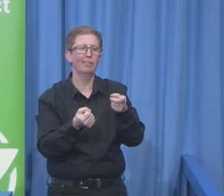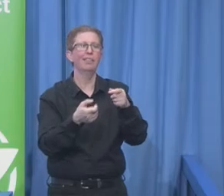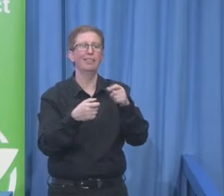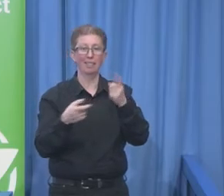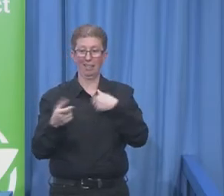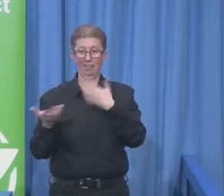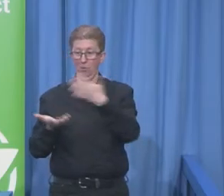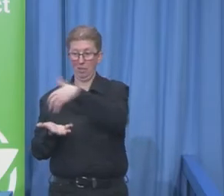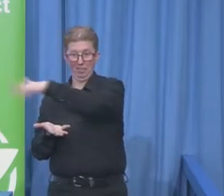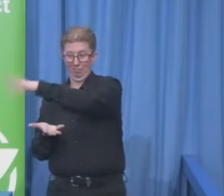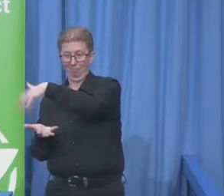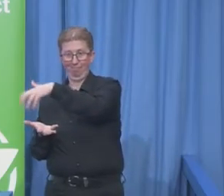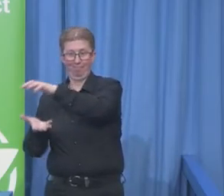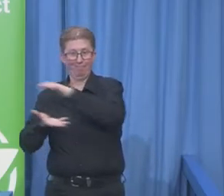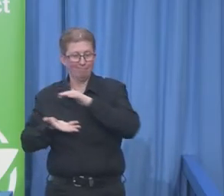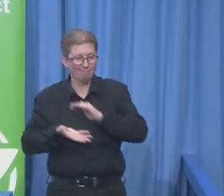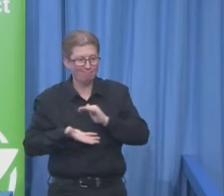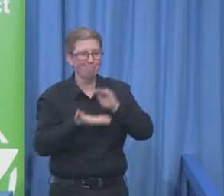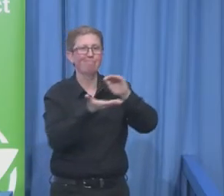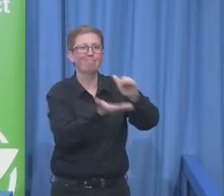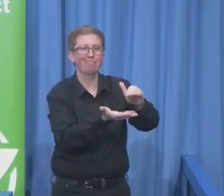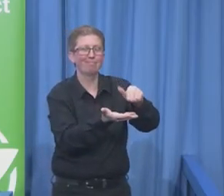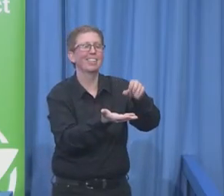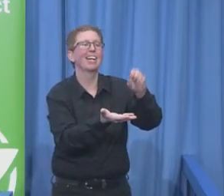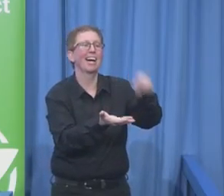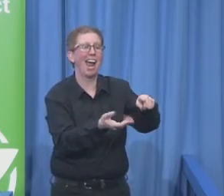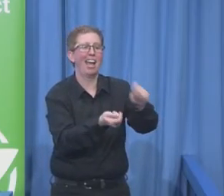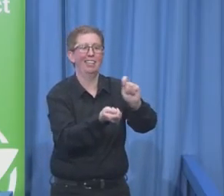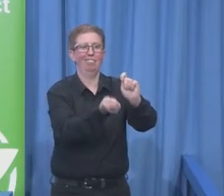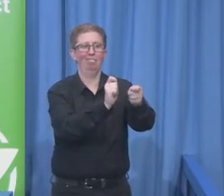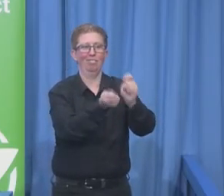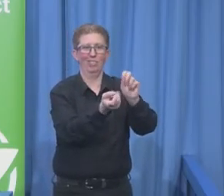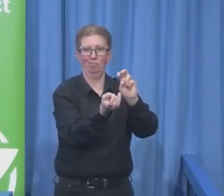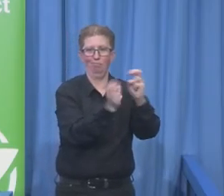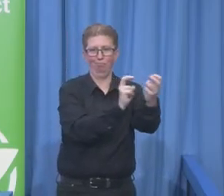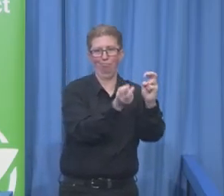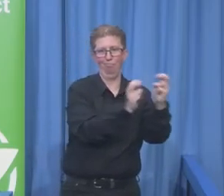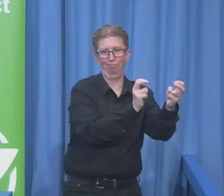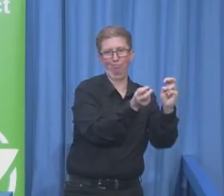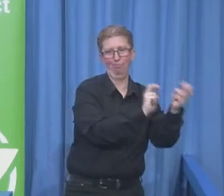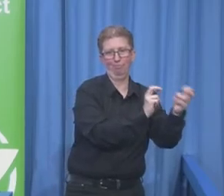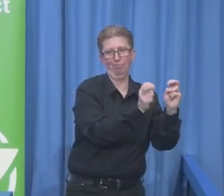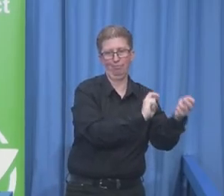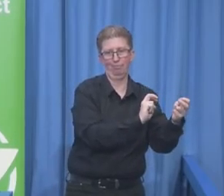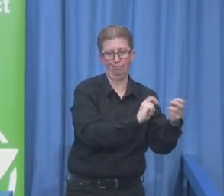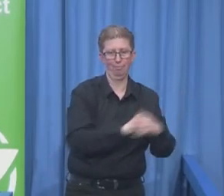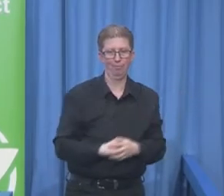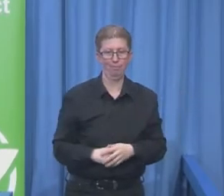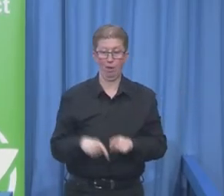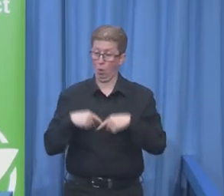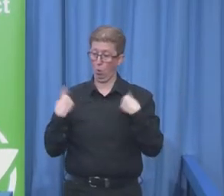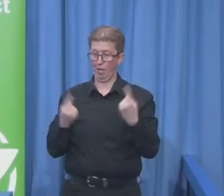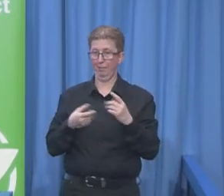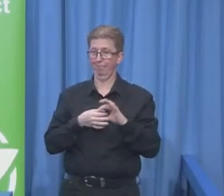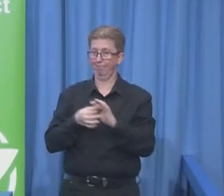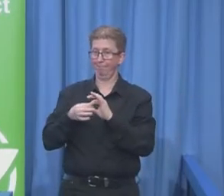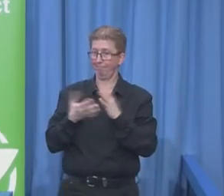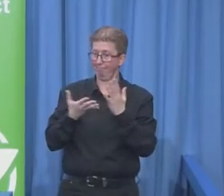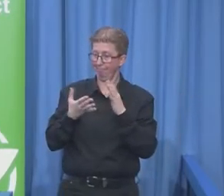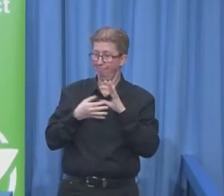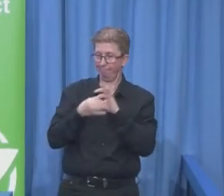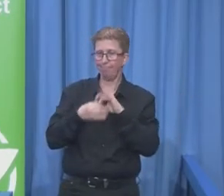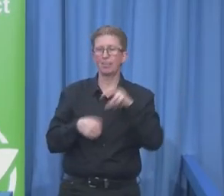JBS concept as an NGO. We cooperate with NGOs and we are an NGO. And after years we found out that it did not really